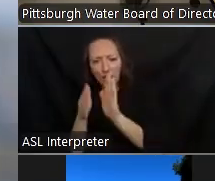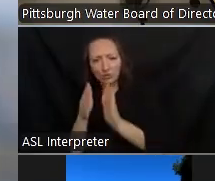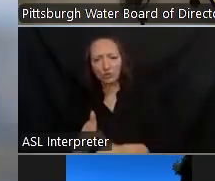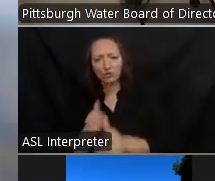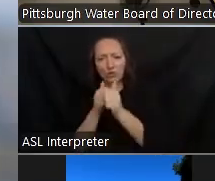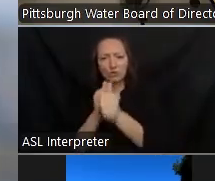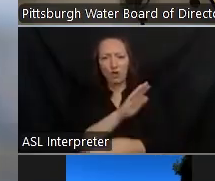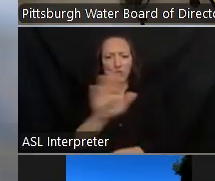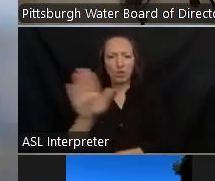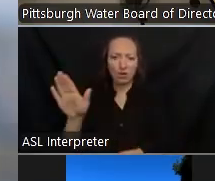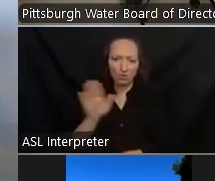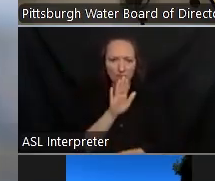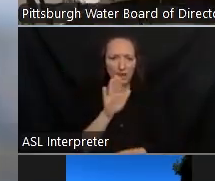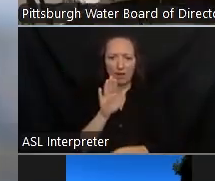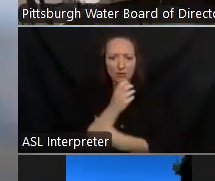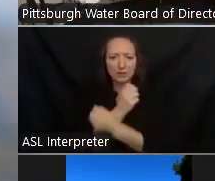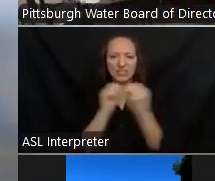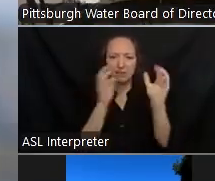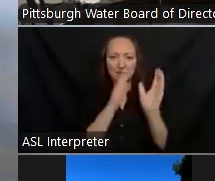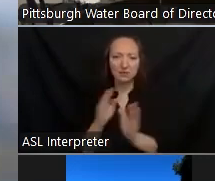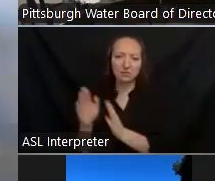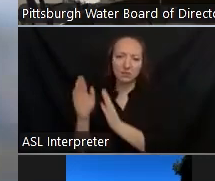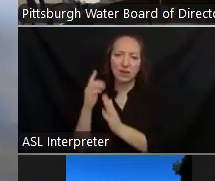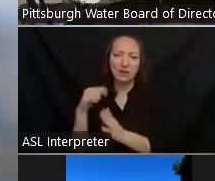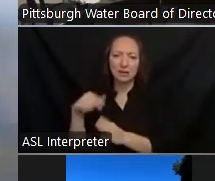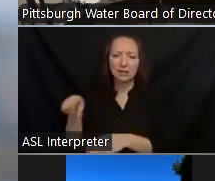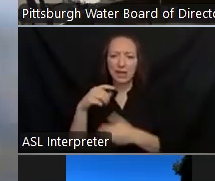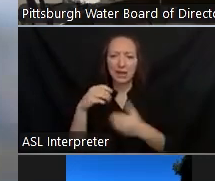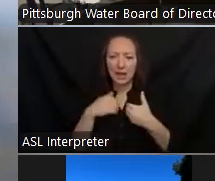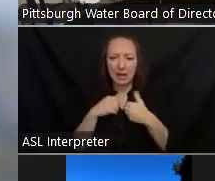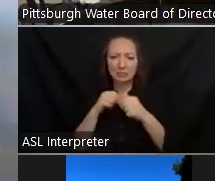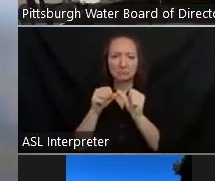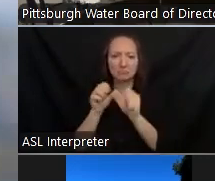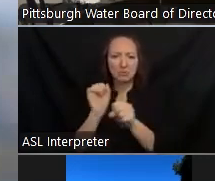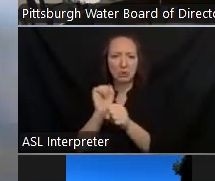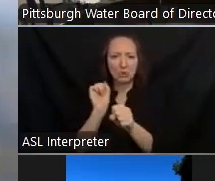at least at the treatment plant. So, yep. Thanks, Frank. Yep.